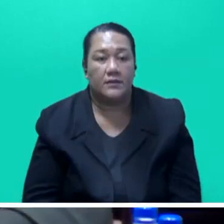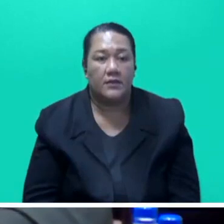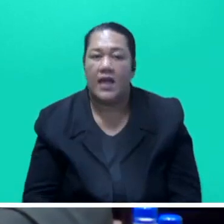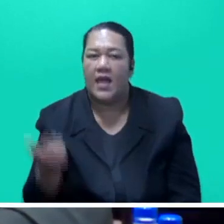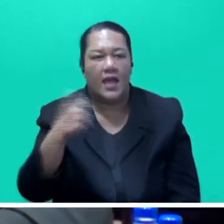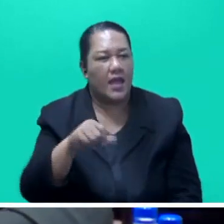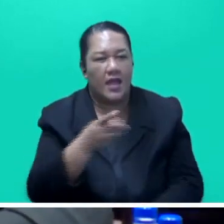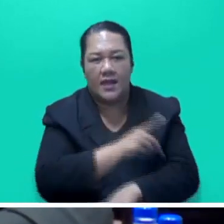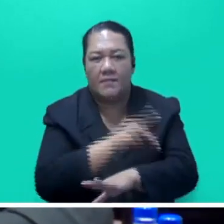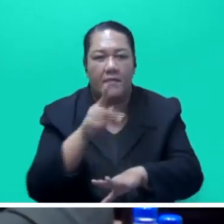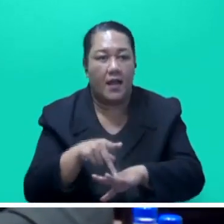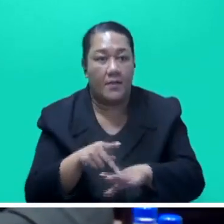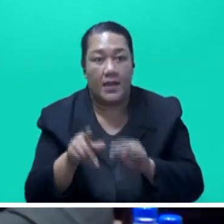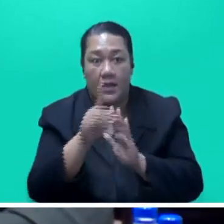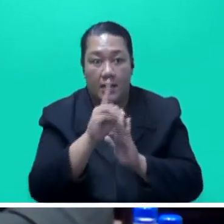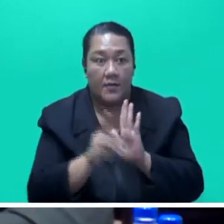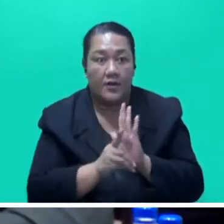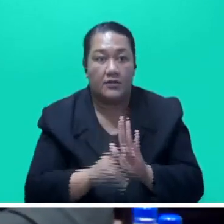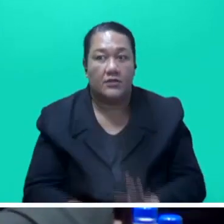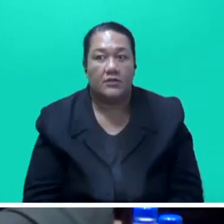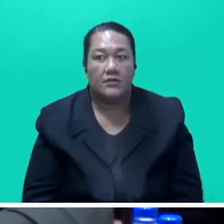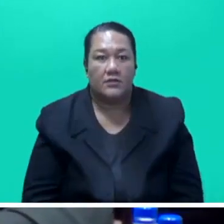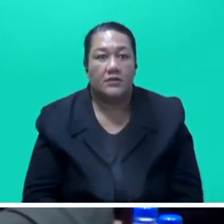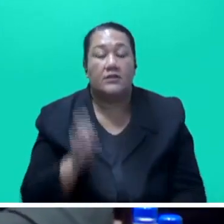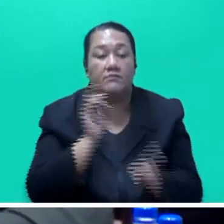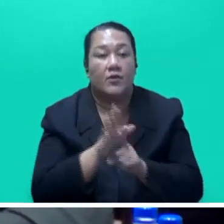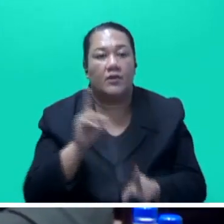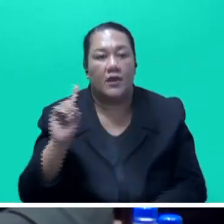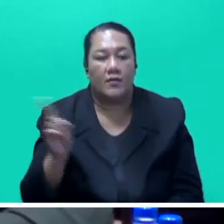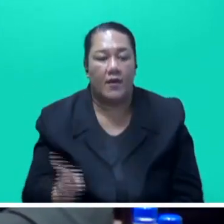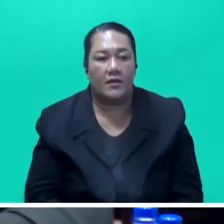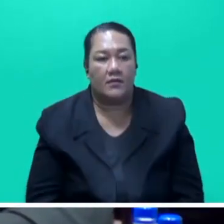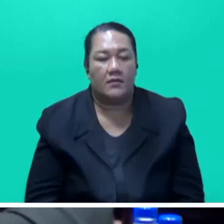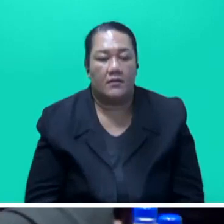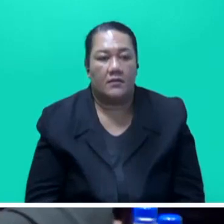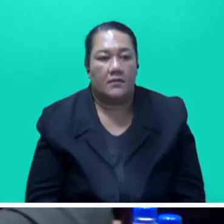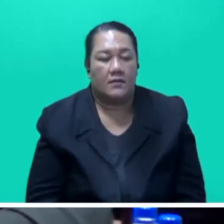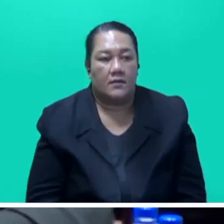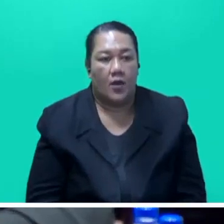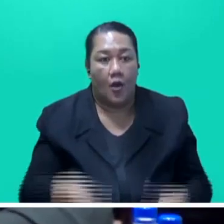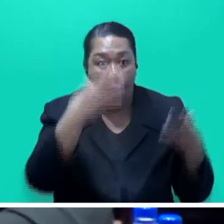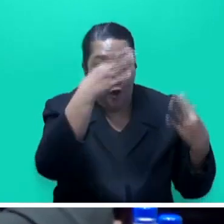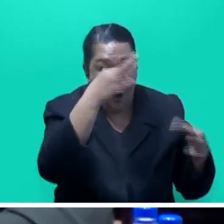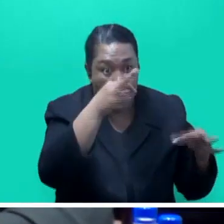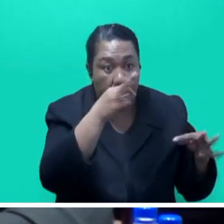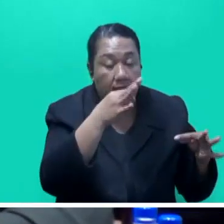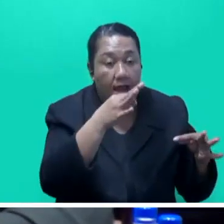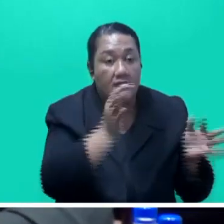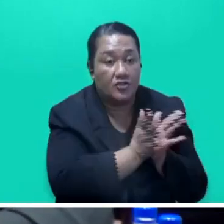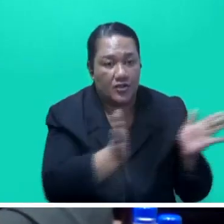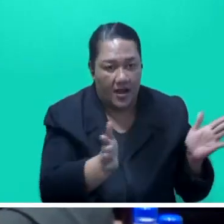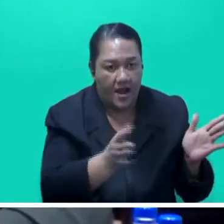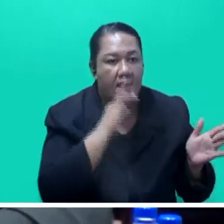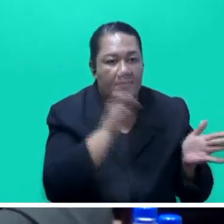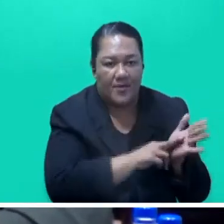parliament, the importance of the Auditor General's report and the